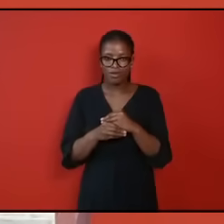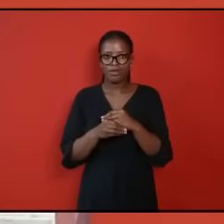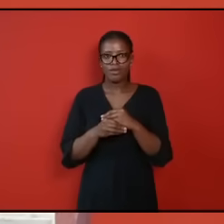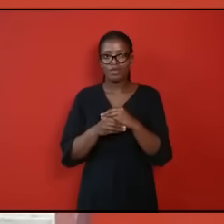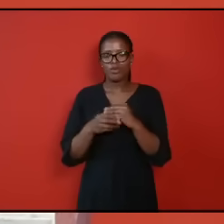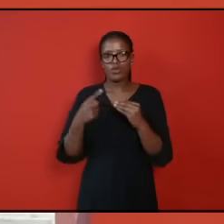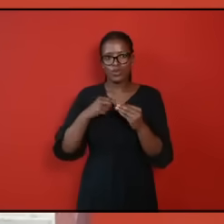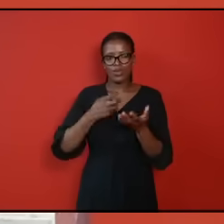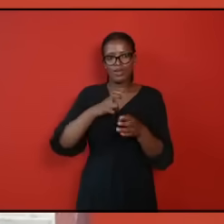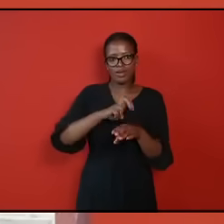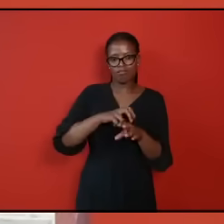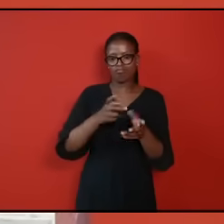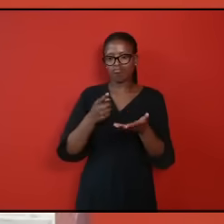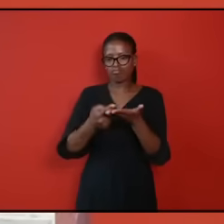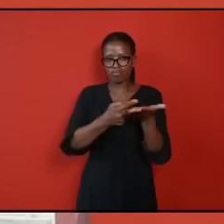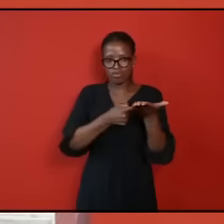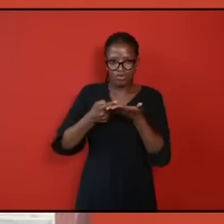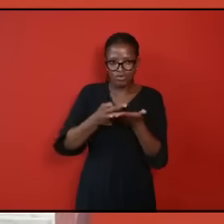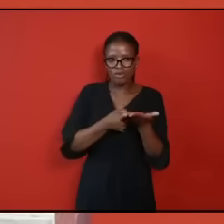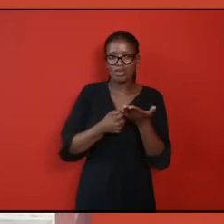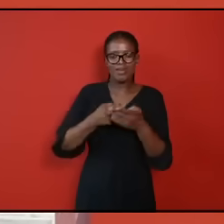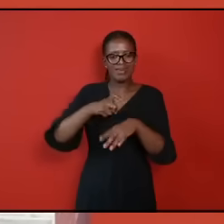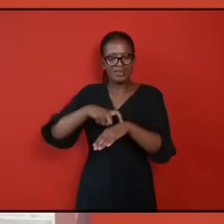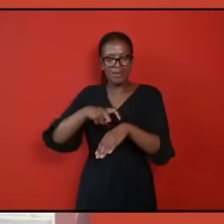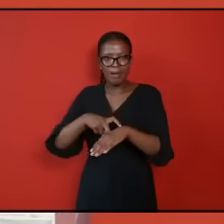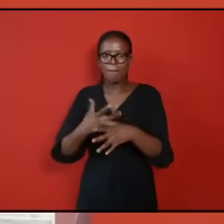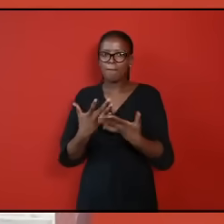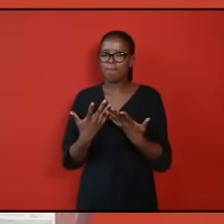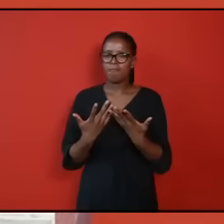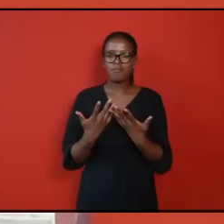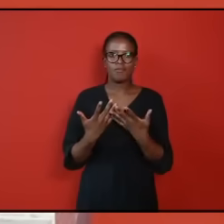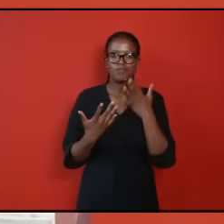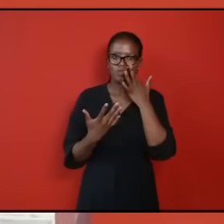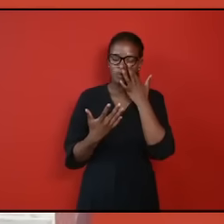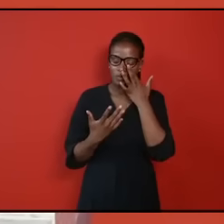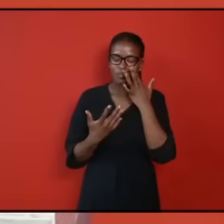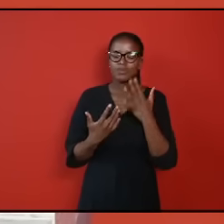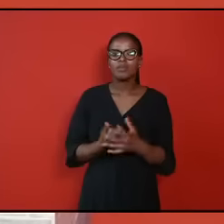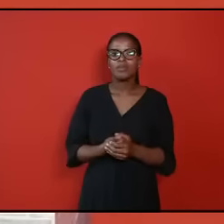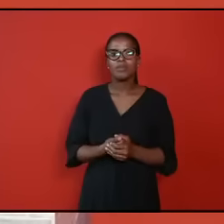to negotiate with all different kinds of